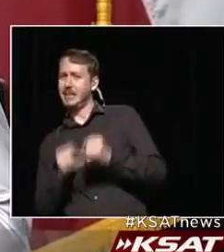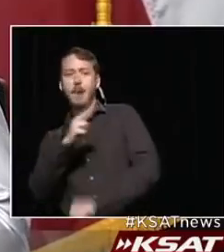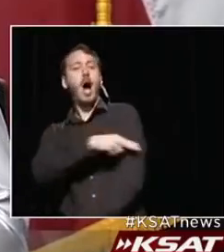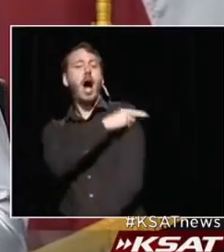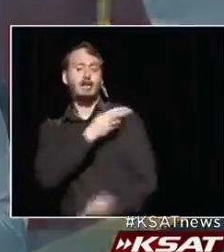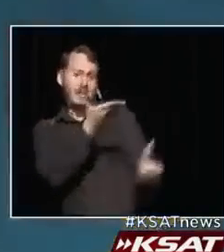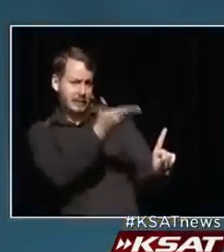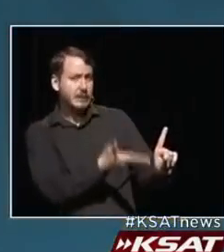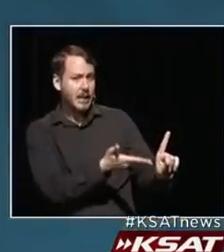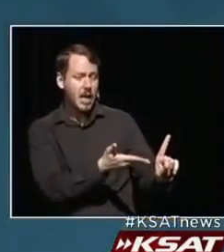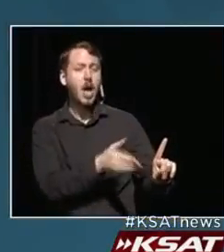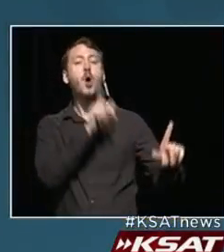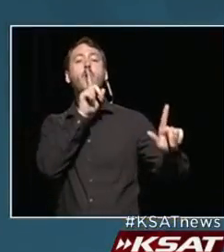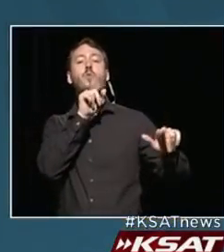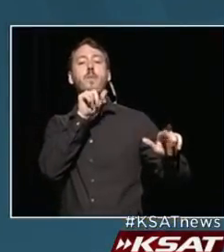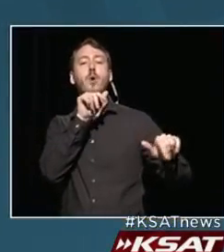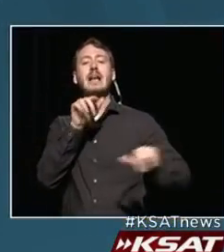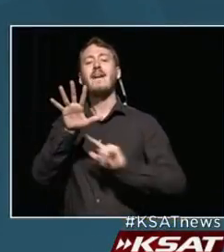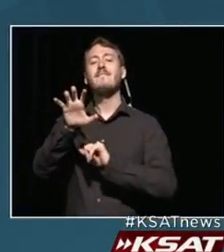reporting